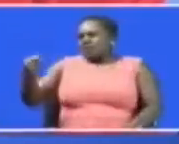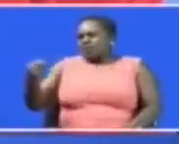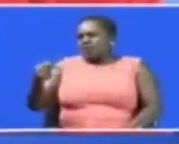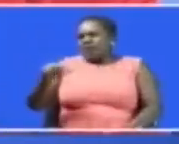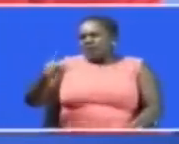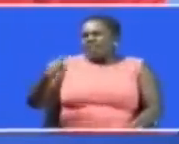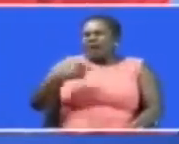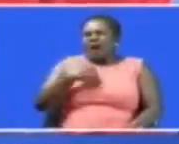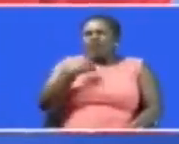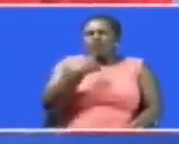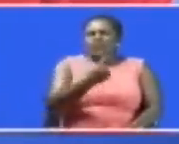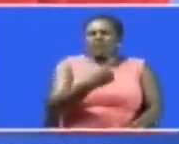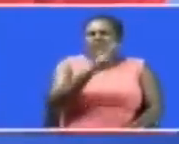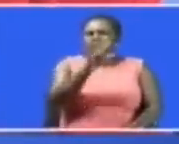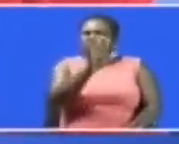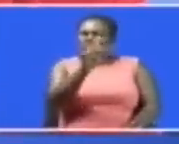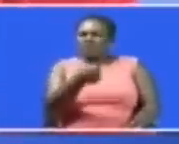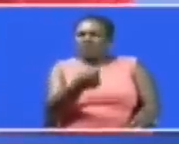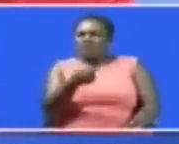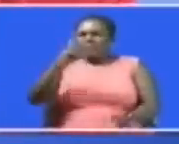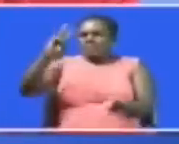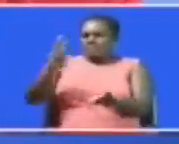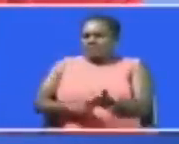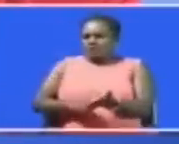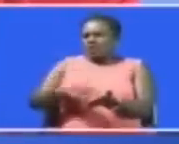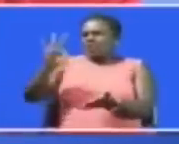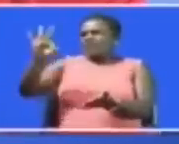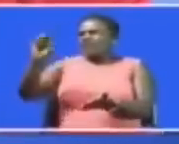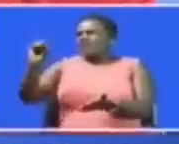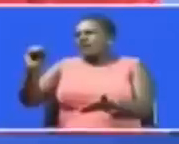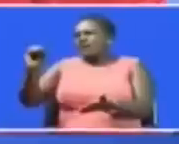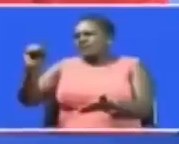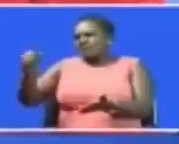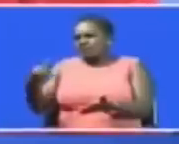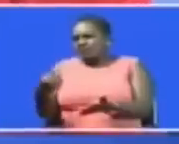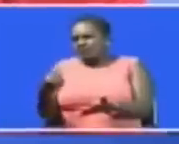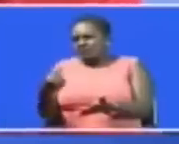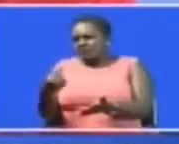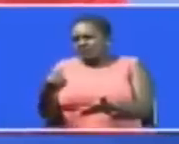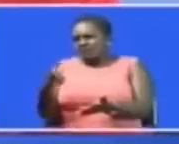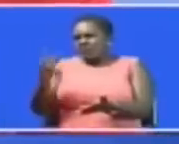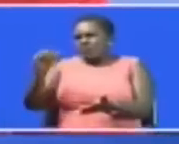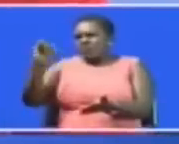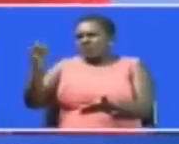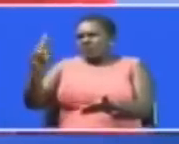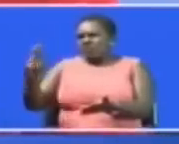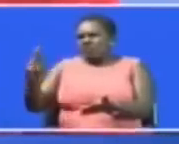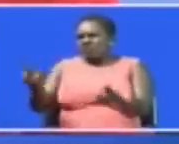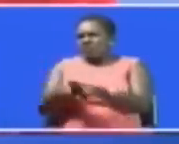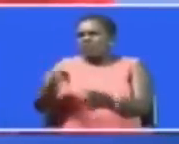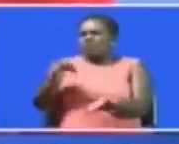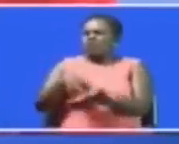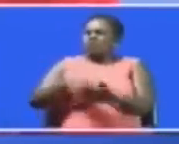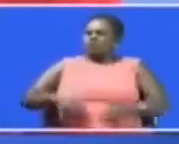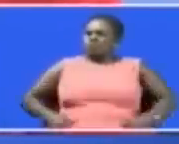has 125,000. You have in Migori about 30,000 to 33, Kiambu 100,000. Wajir has the same kind of